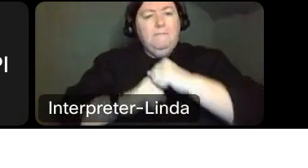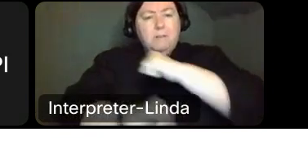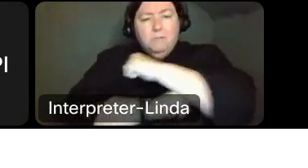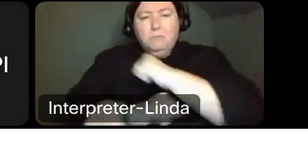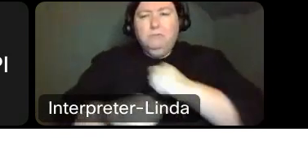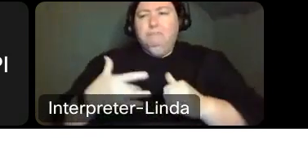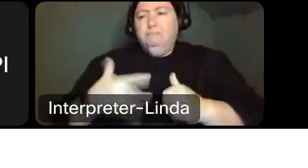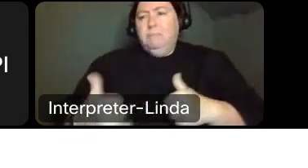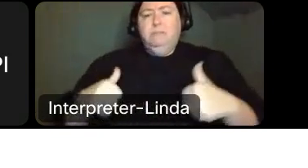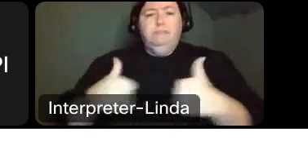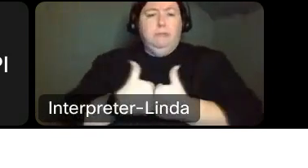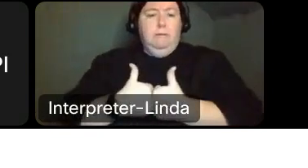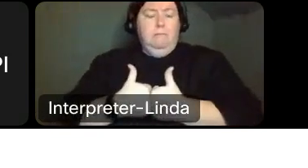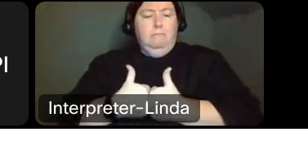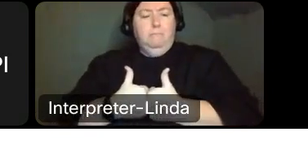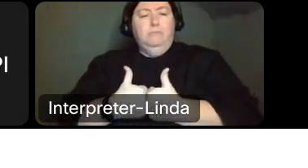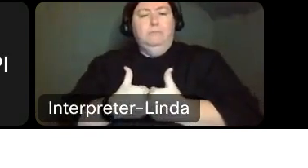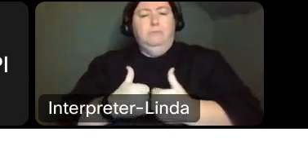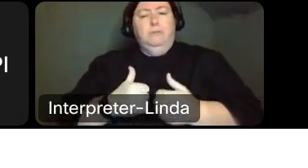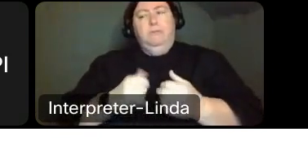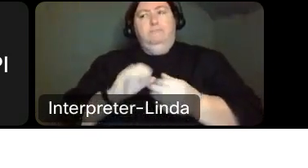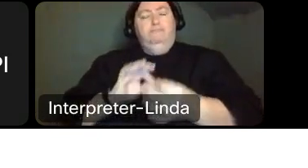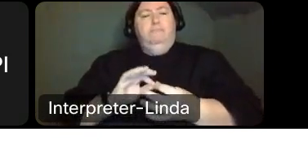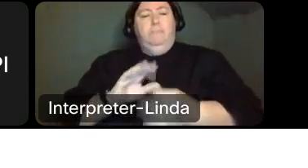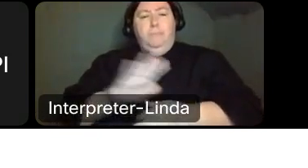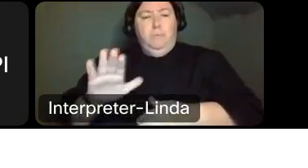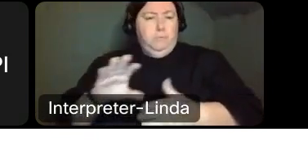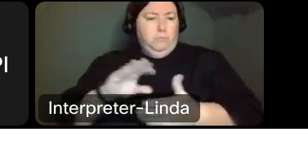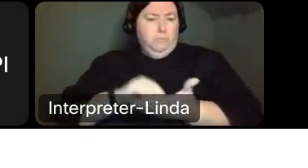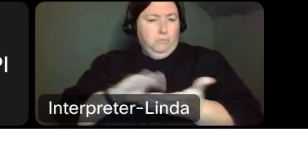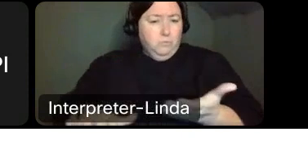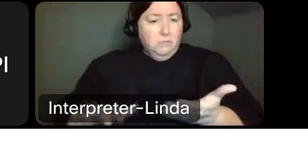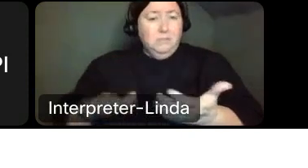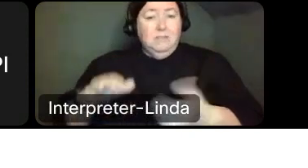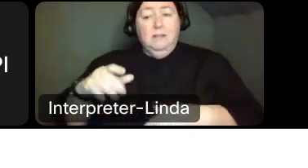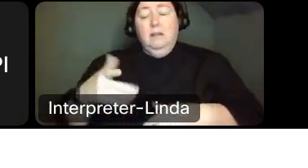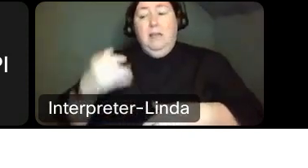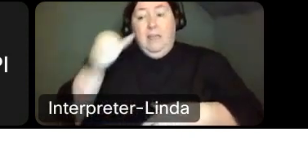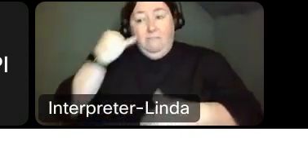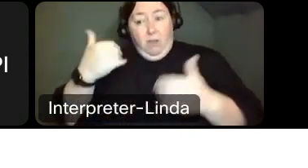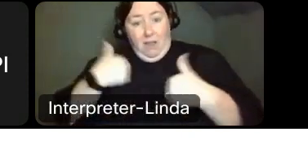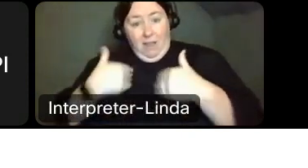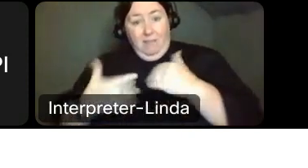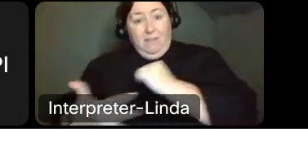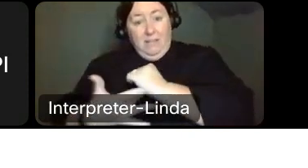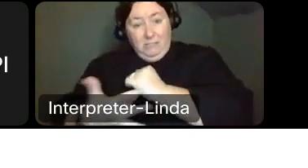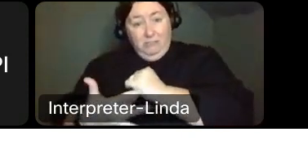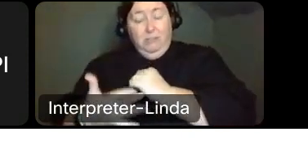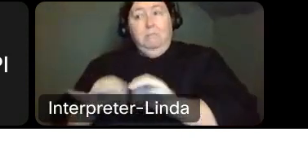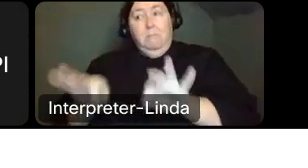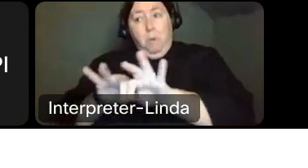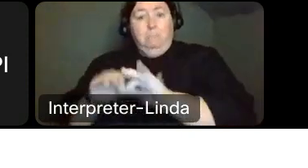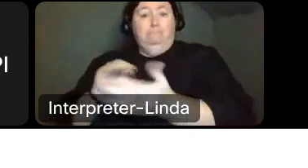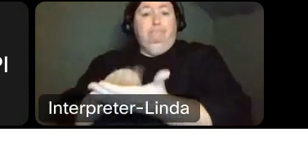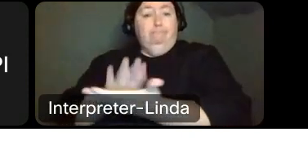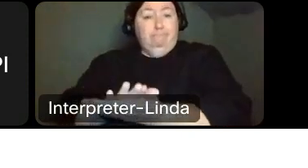challenges potentially that are facing your students. And we like to think that if they have technology that is listed in their IEP that is to be used